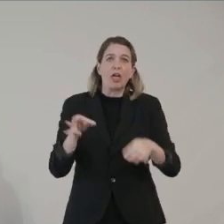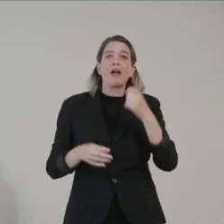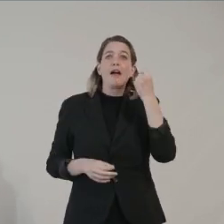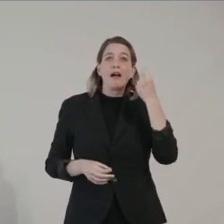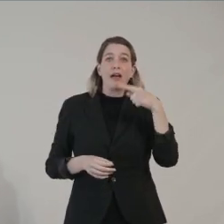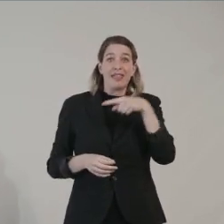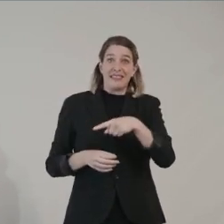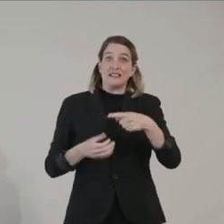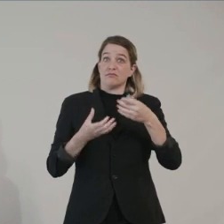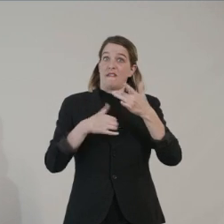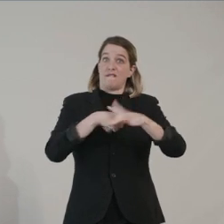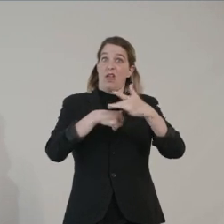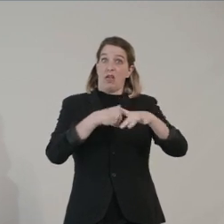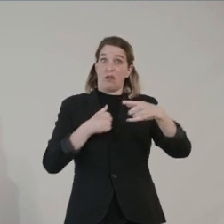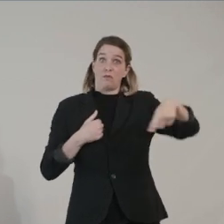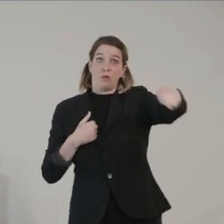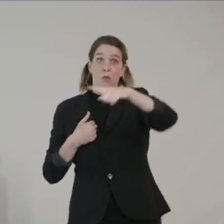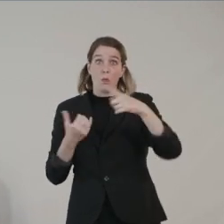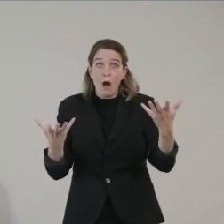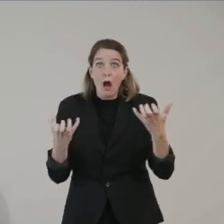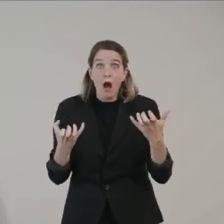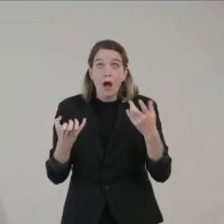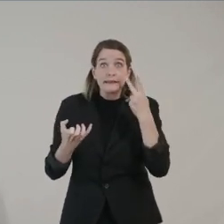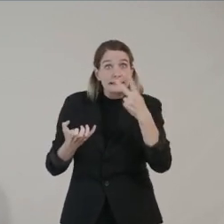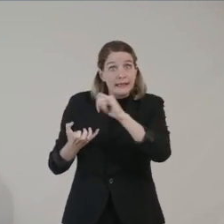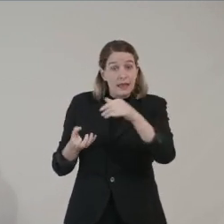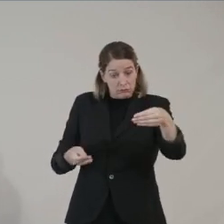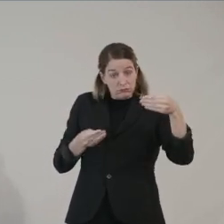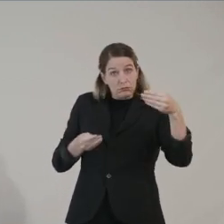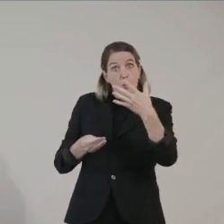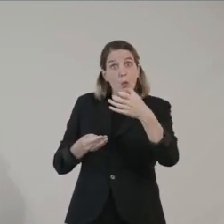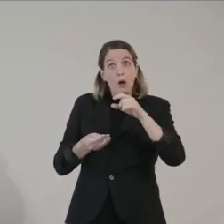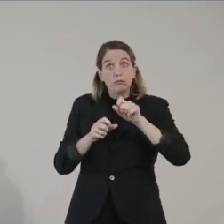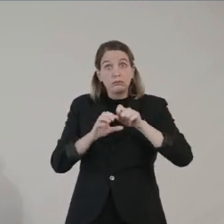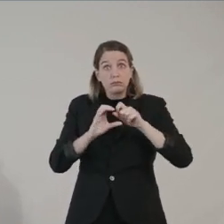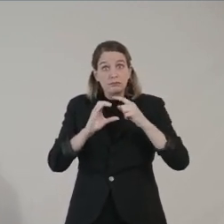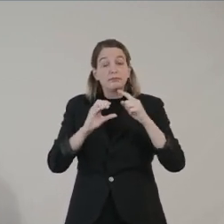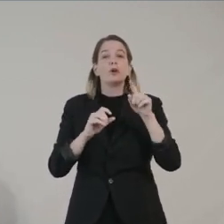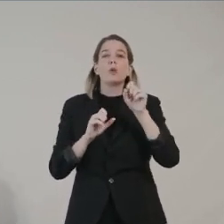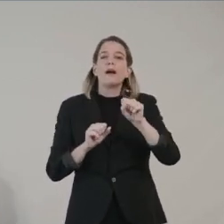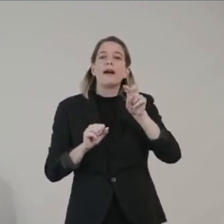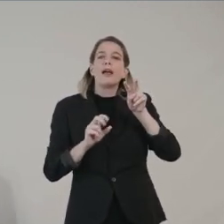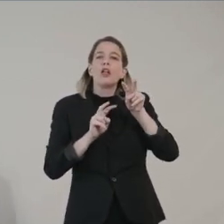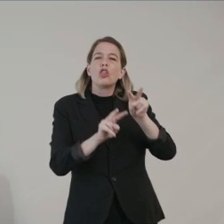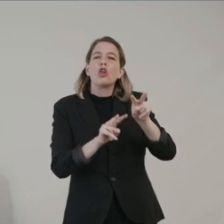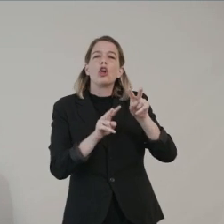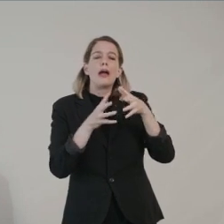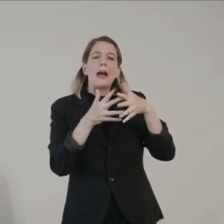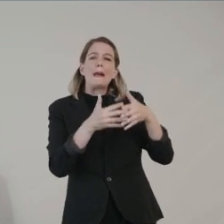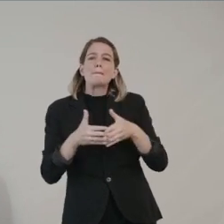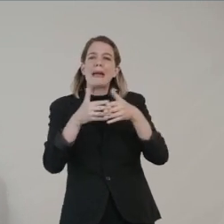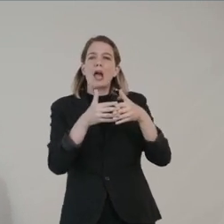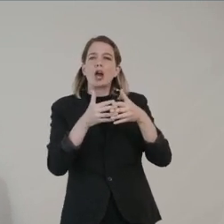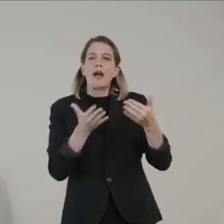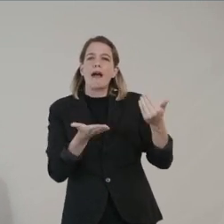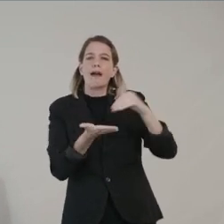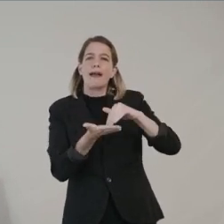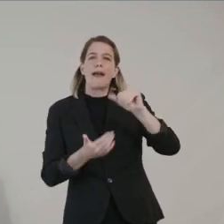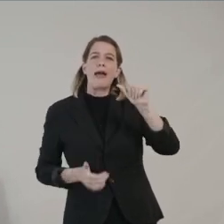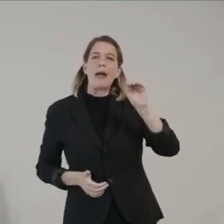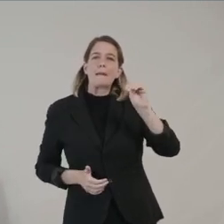go to Opening Up America Again. Just search that on Google. We'll post it on azhealth.gov,